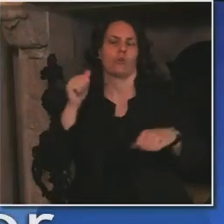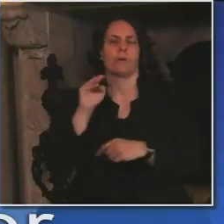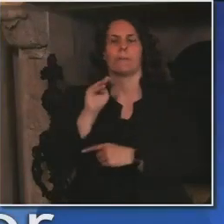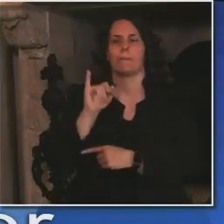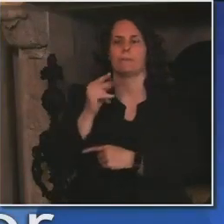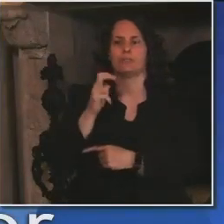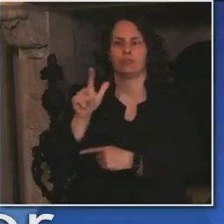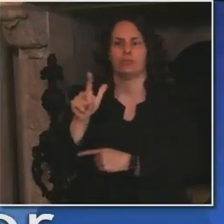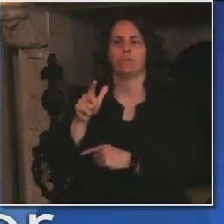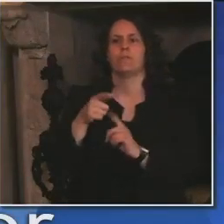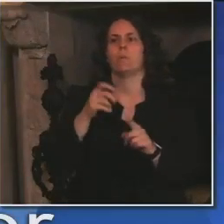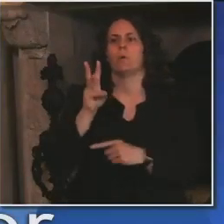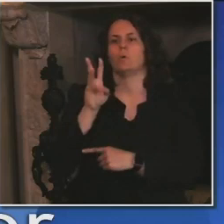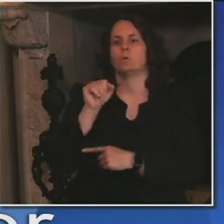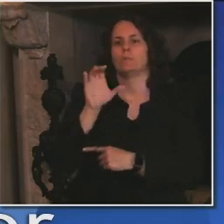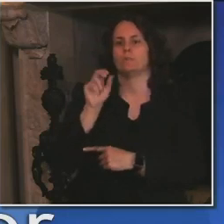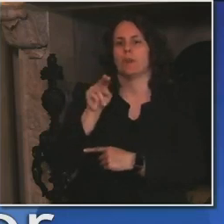Mitchell?